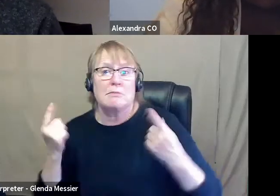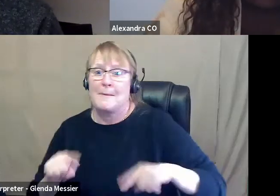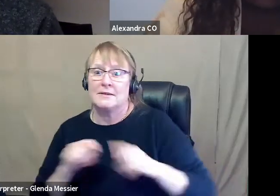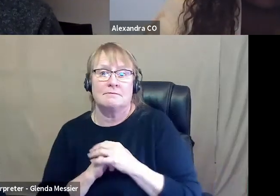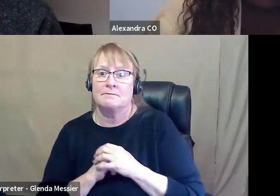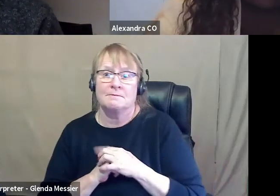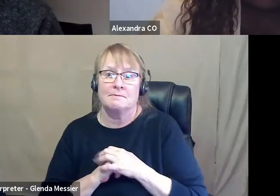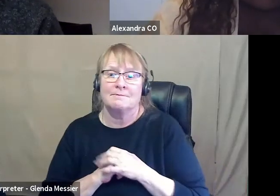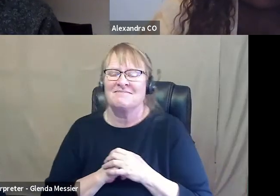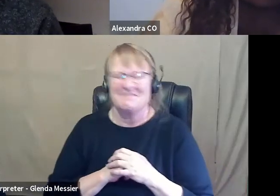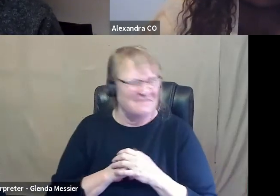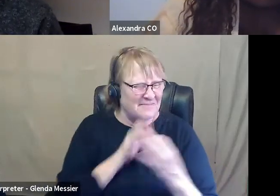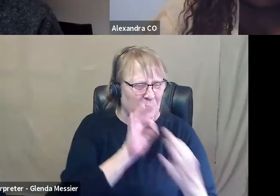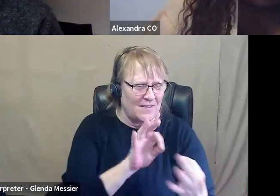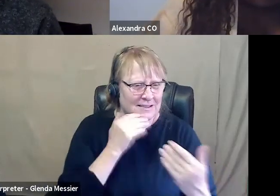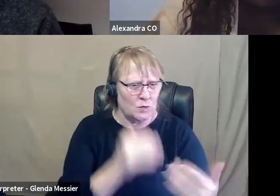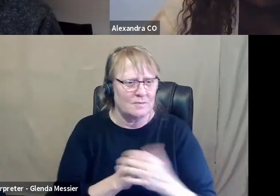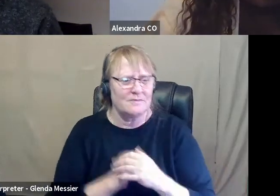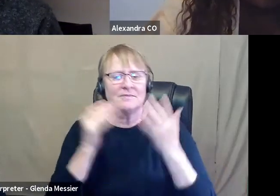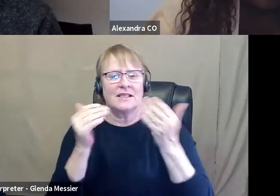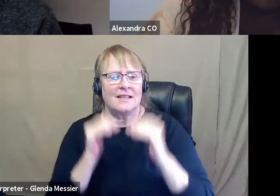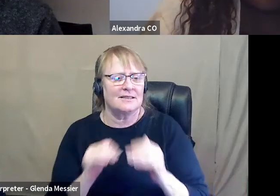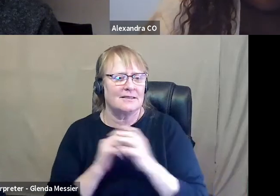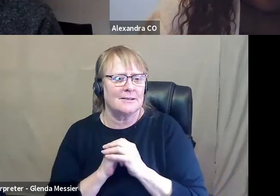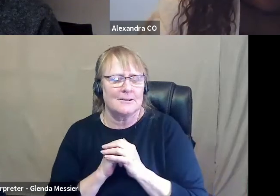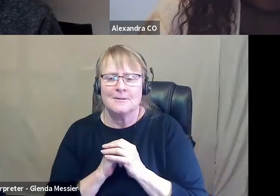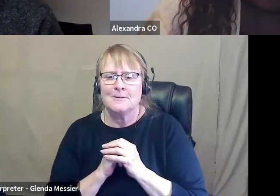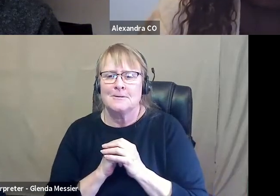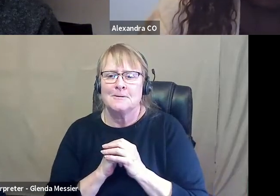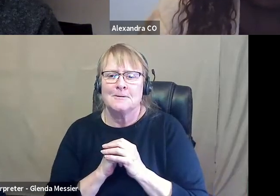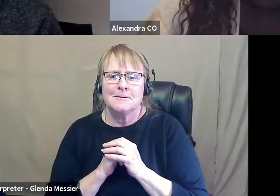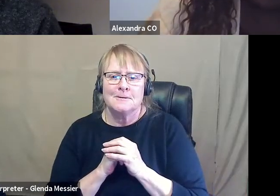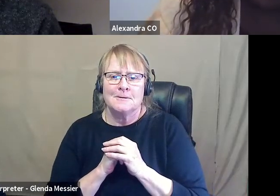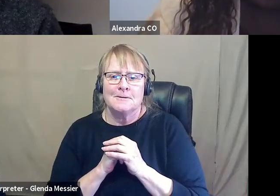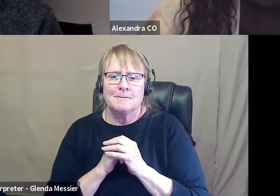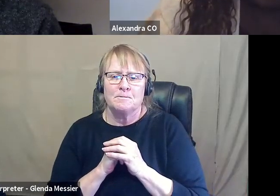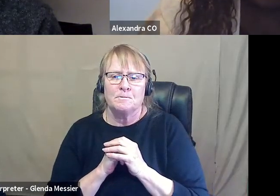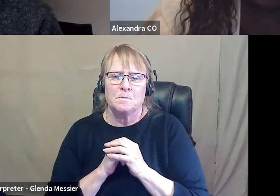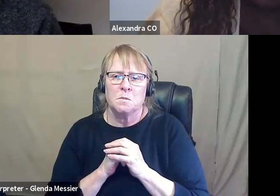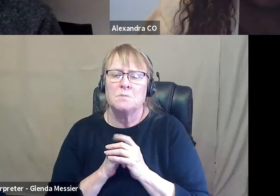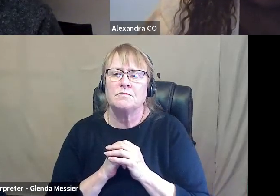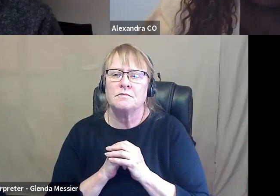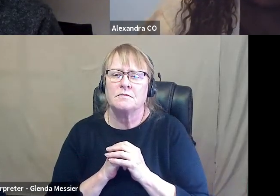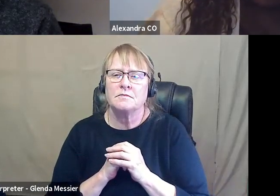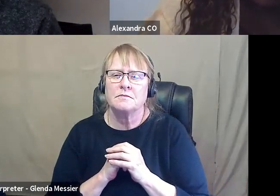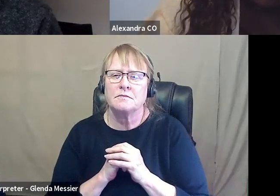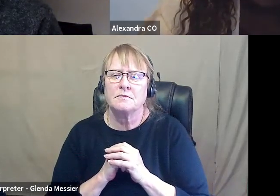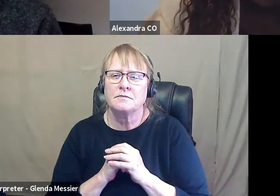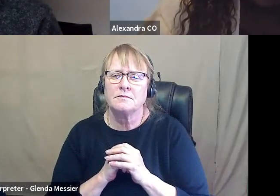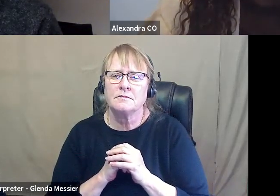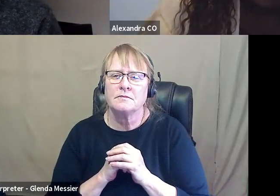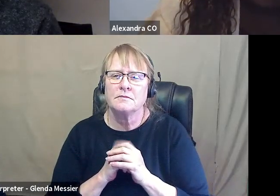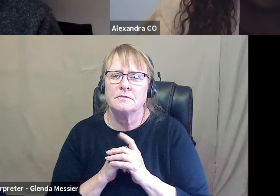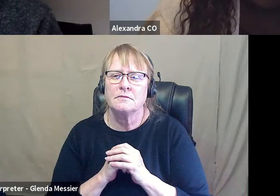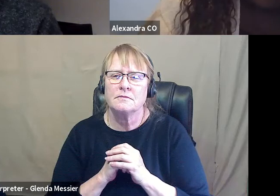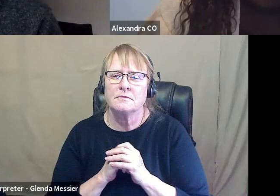Perfect. And so on to our next question. Have there been any studies or new information related